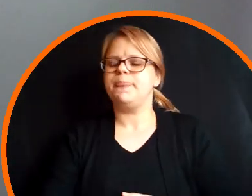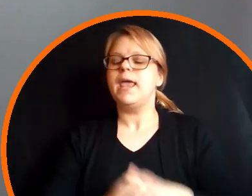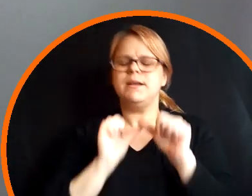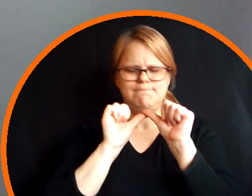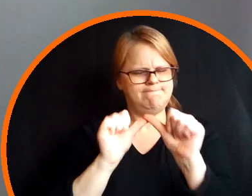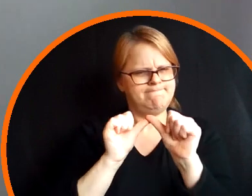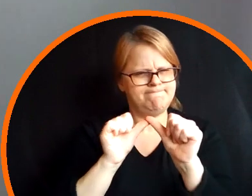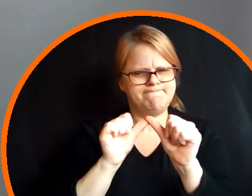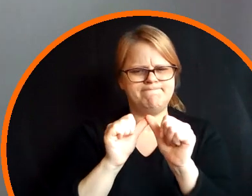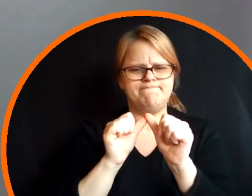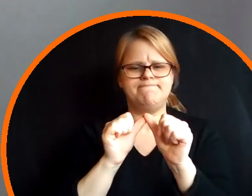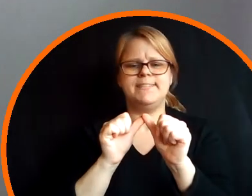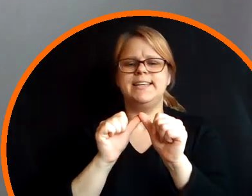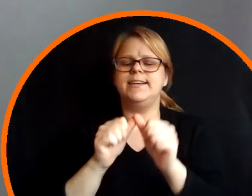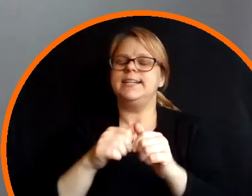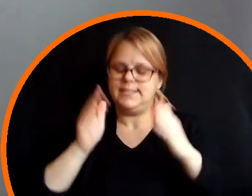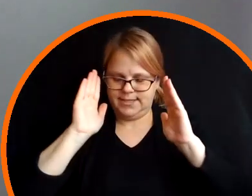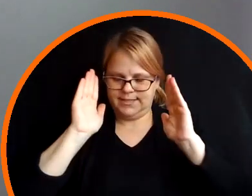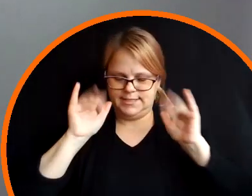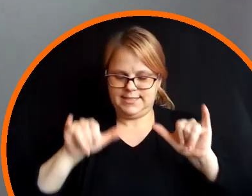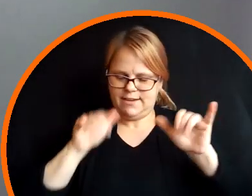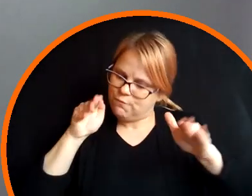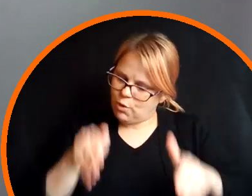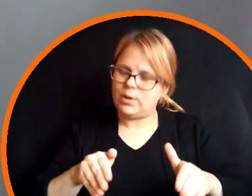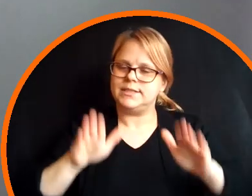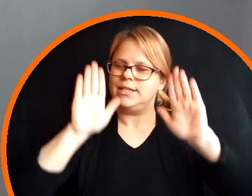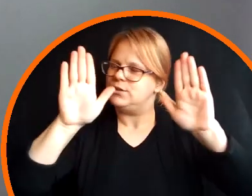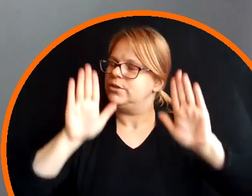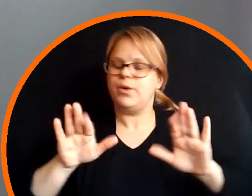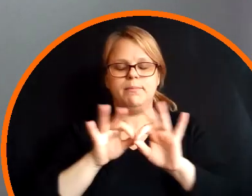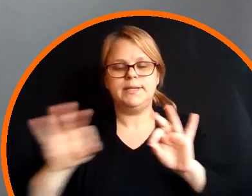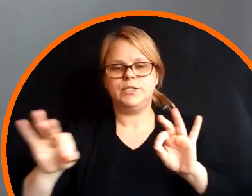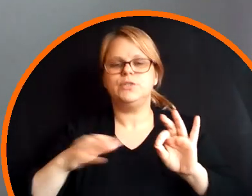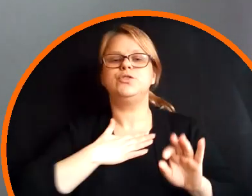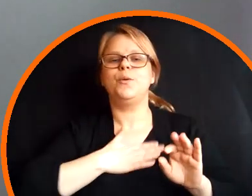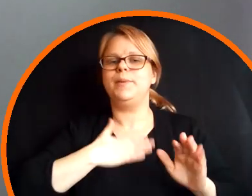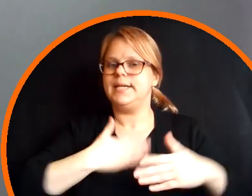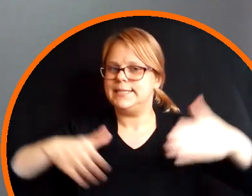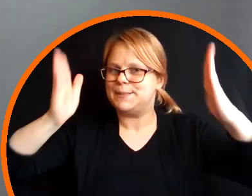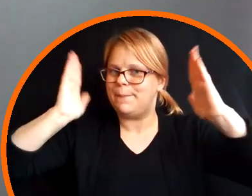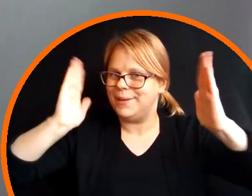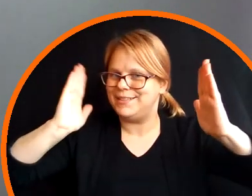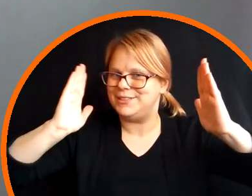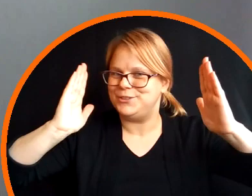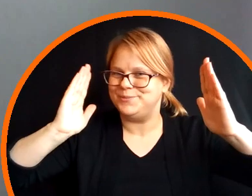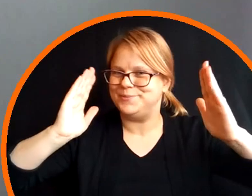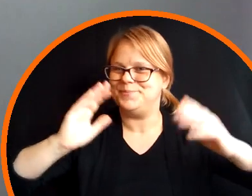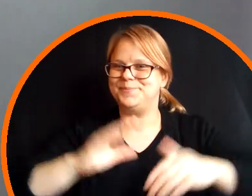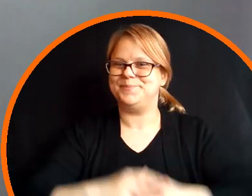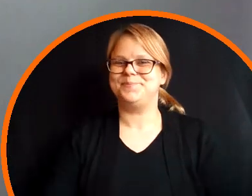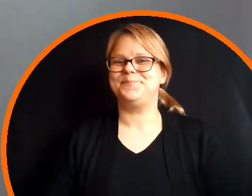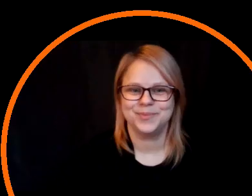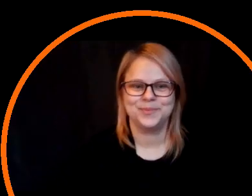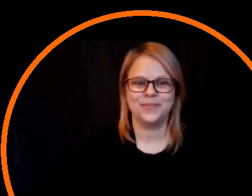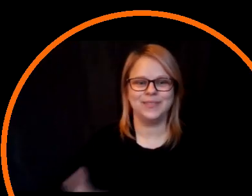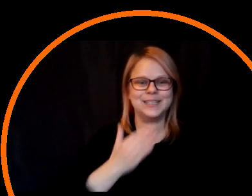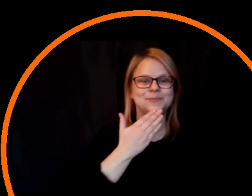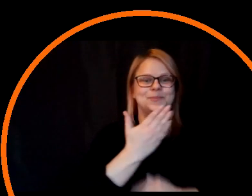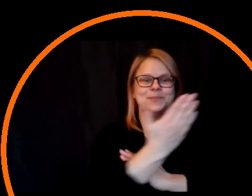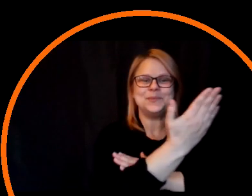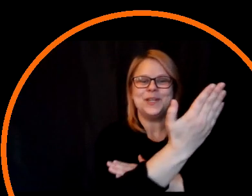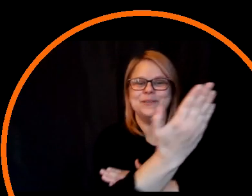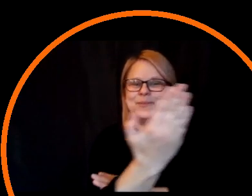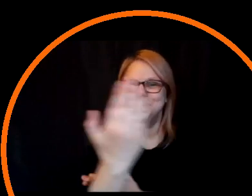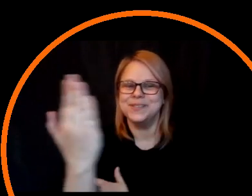stay focused. This is a great message. So listen to this person with their message.